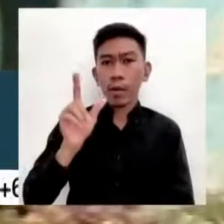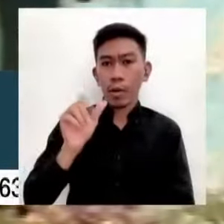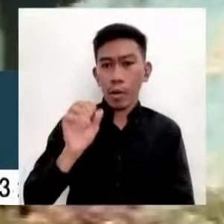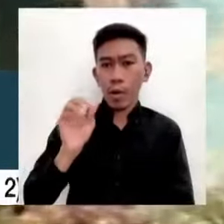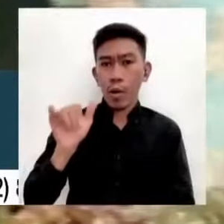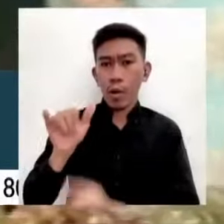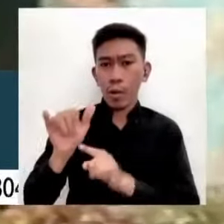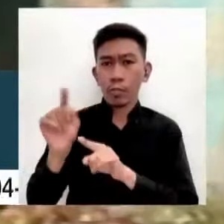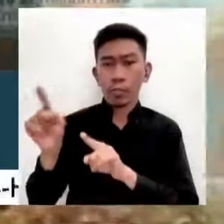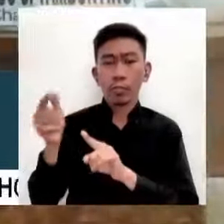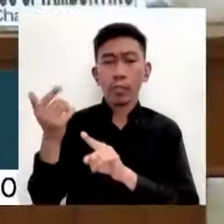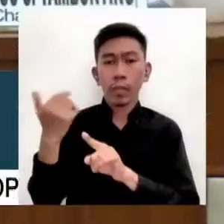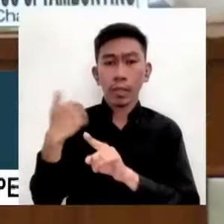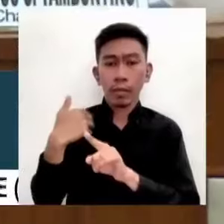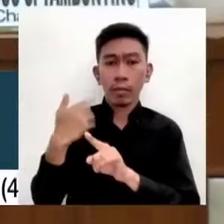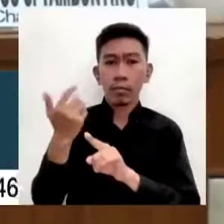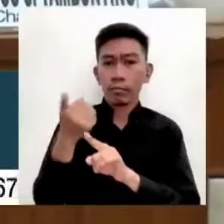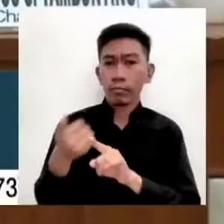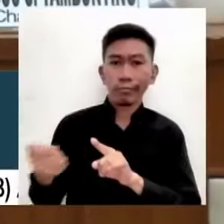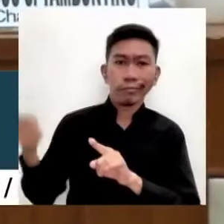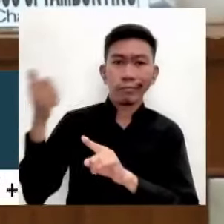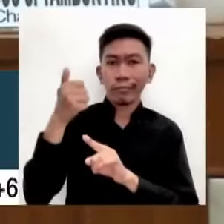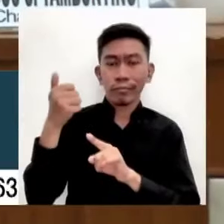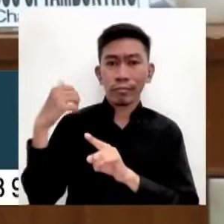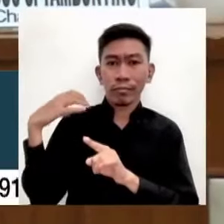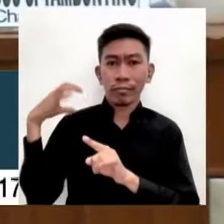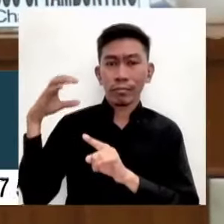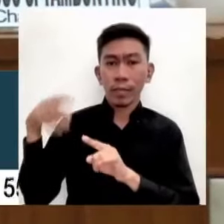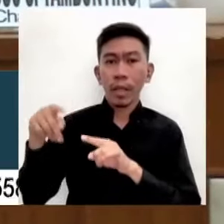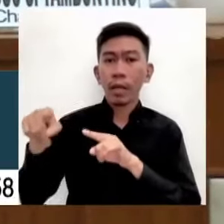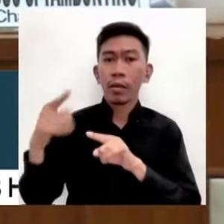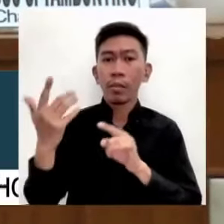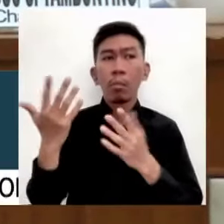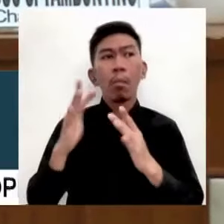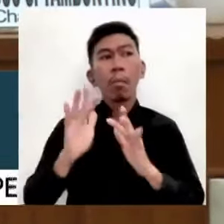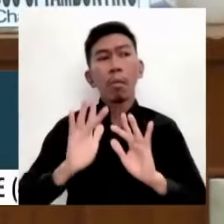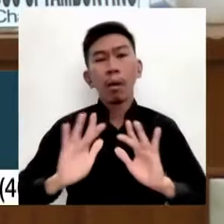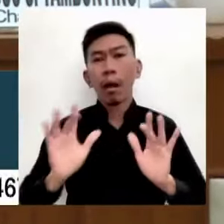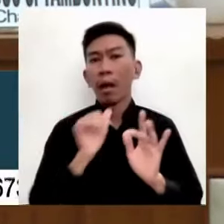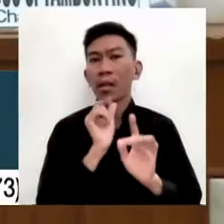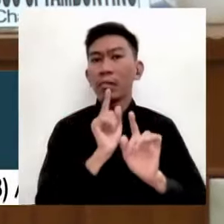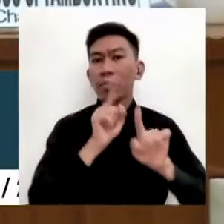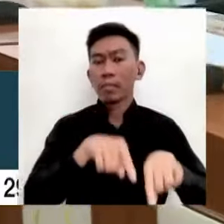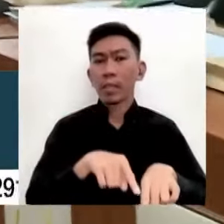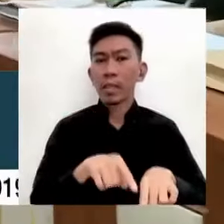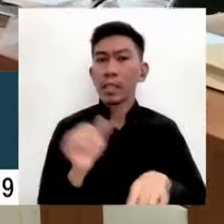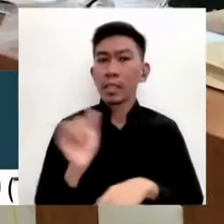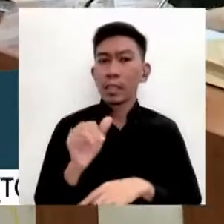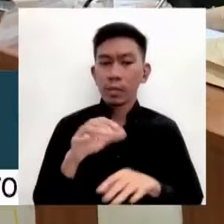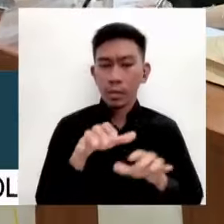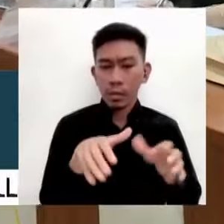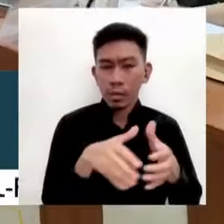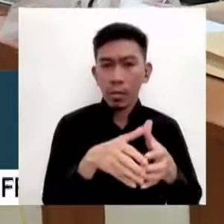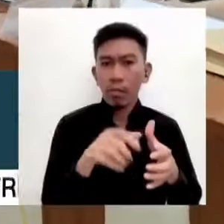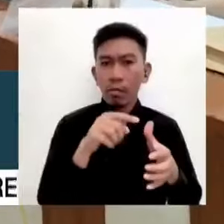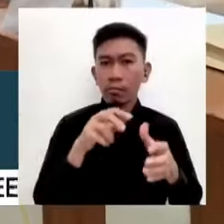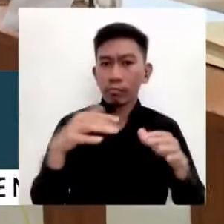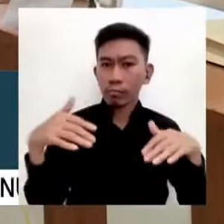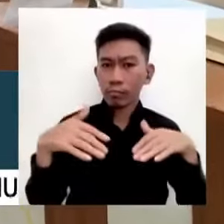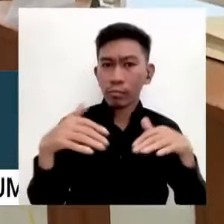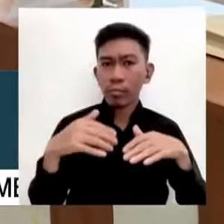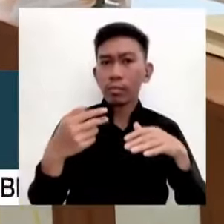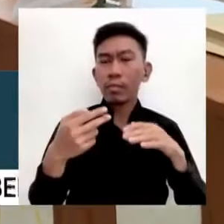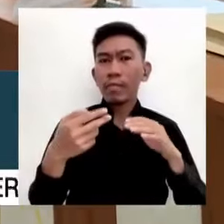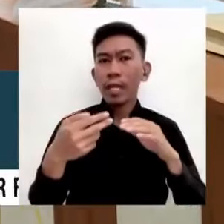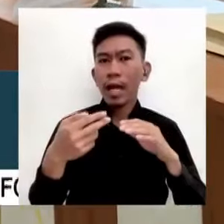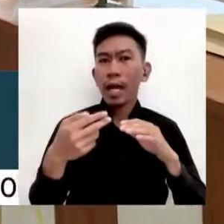network, was still a no-show in Wednesday's panel hearing. He also did not appear during the committee hearings on the House resolution urging